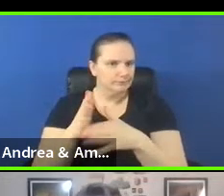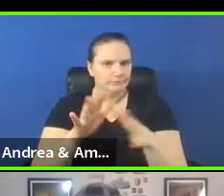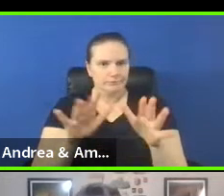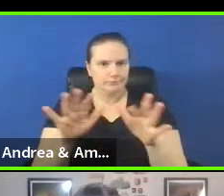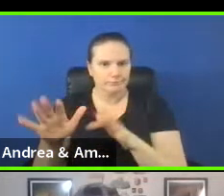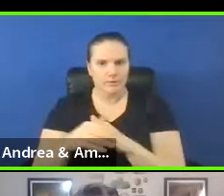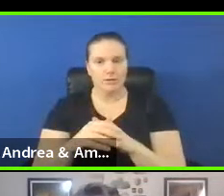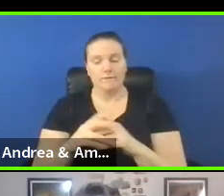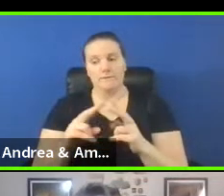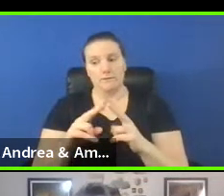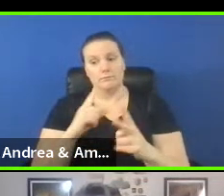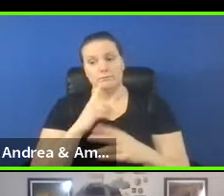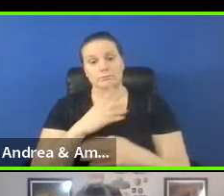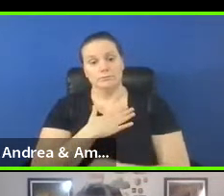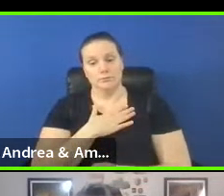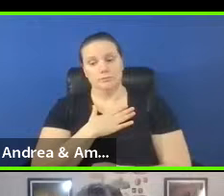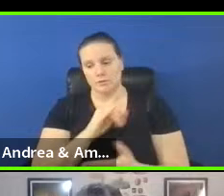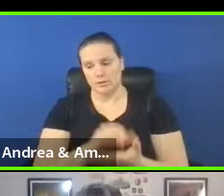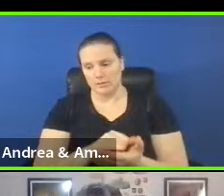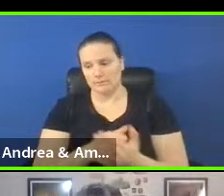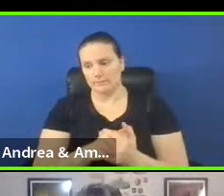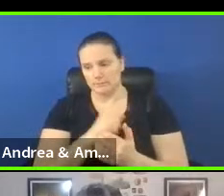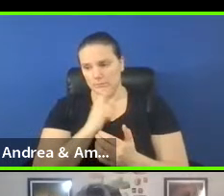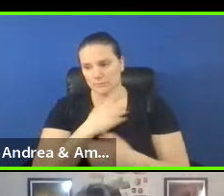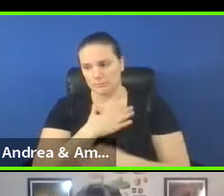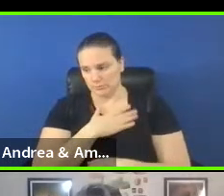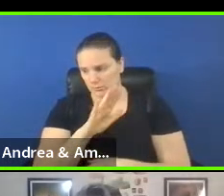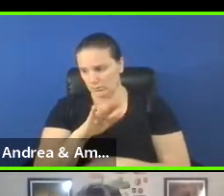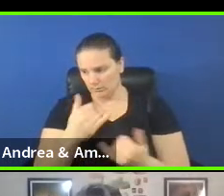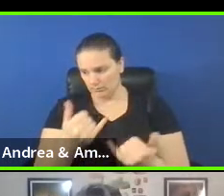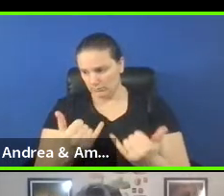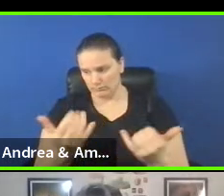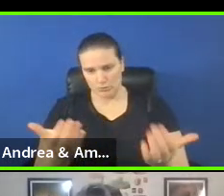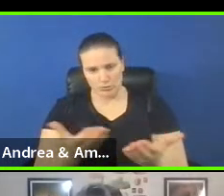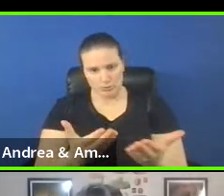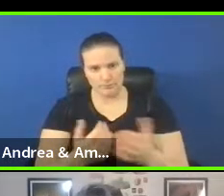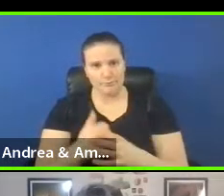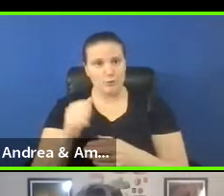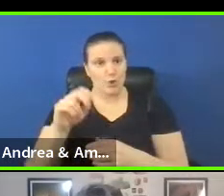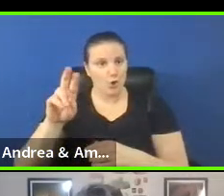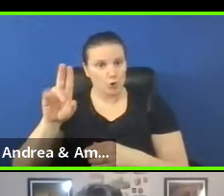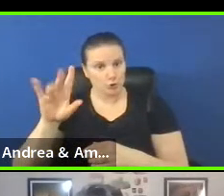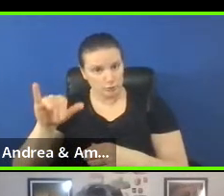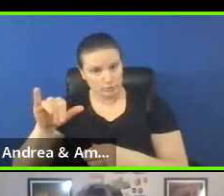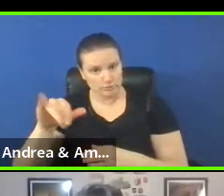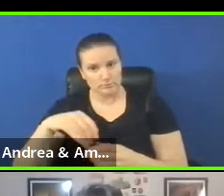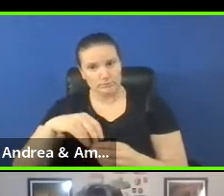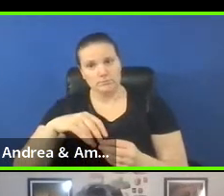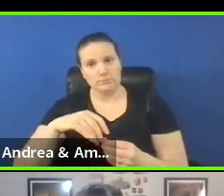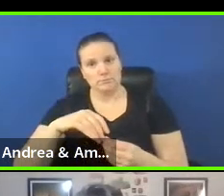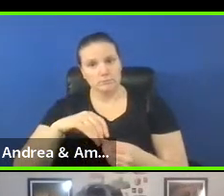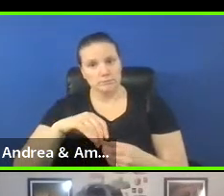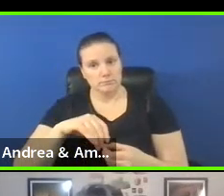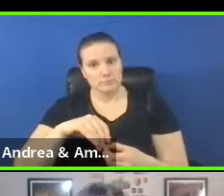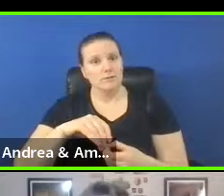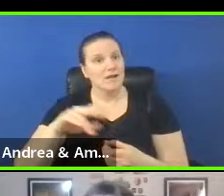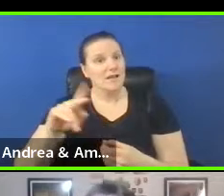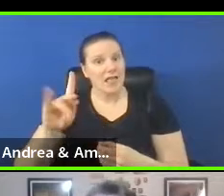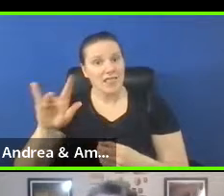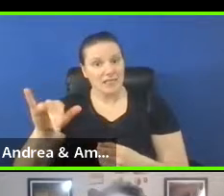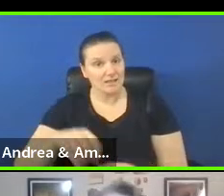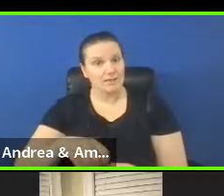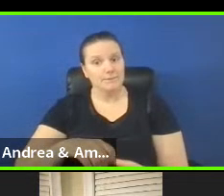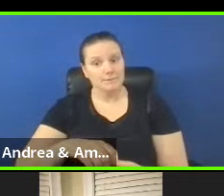So I very much appreciate that. Appreciate your presence, Audrey and Kelly.